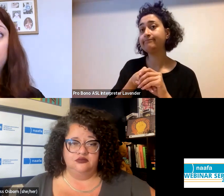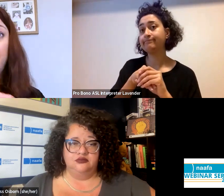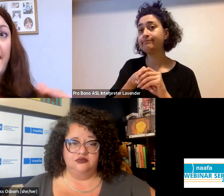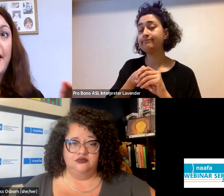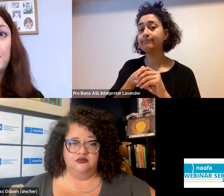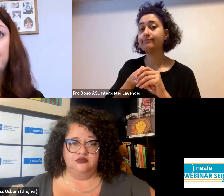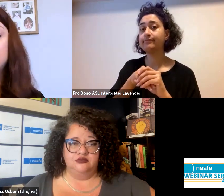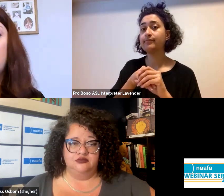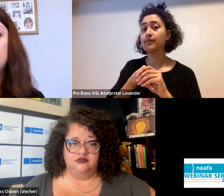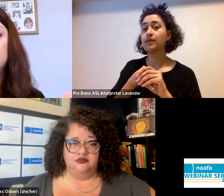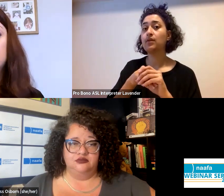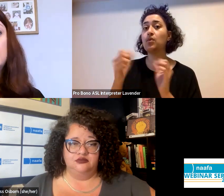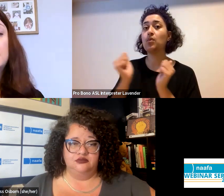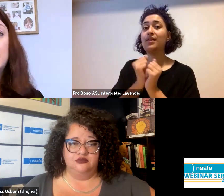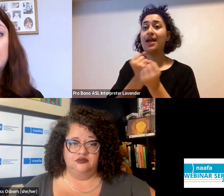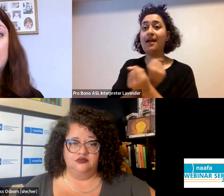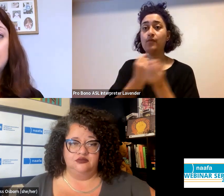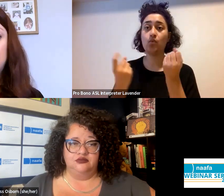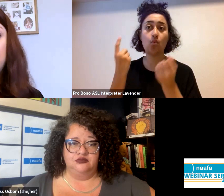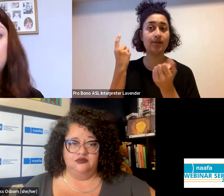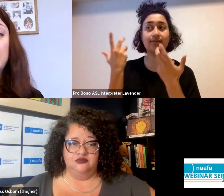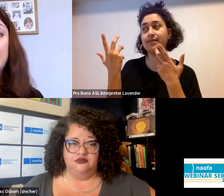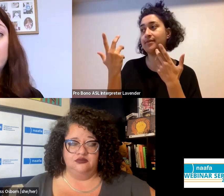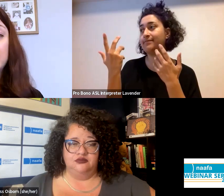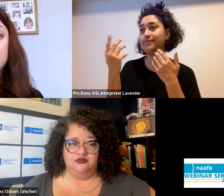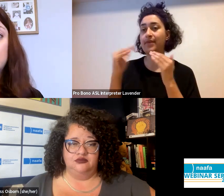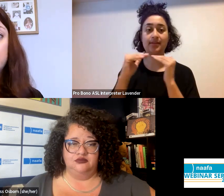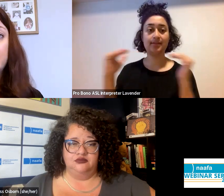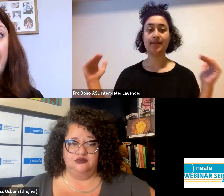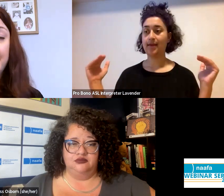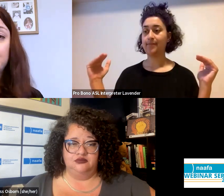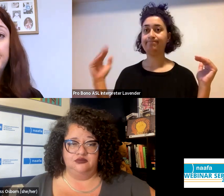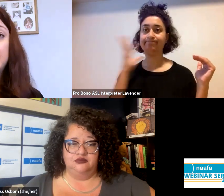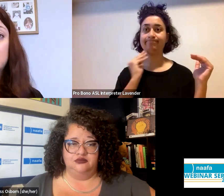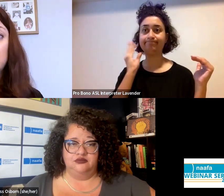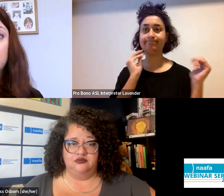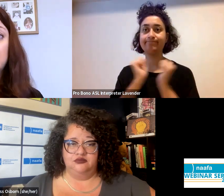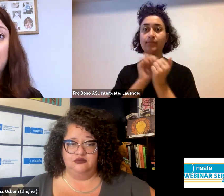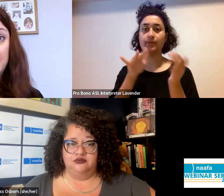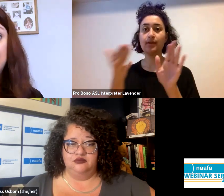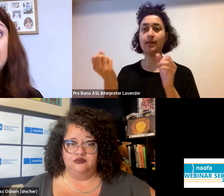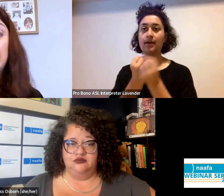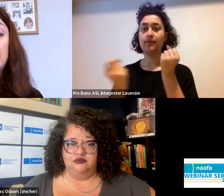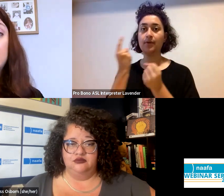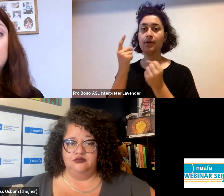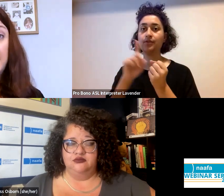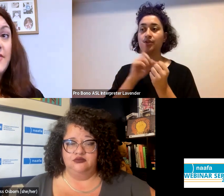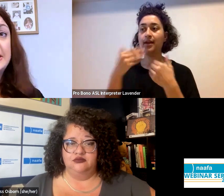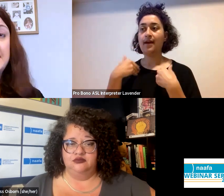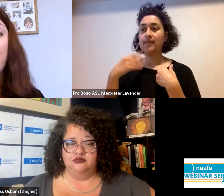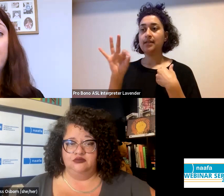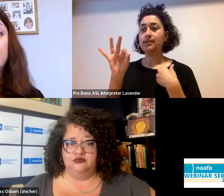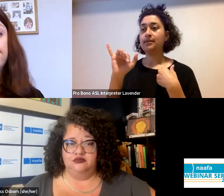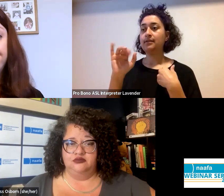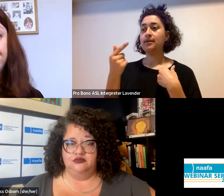of everybody's on an even playing field in terms of that. Everybody deserves dignity, even